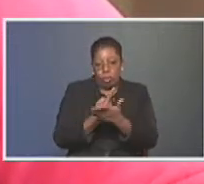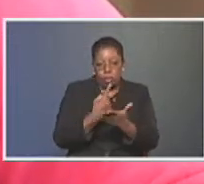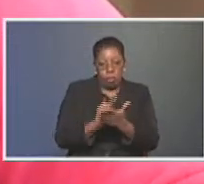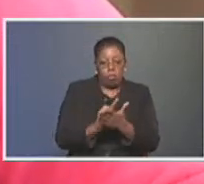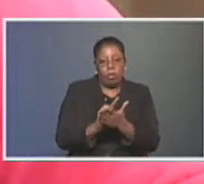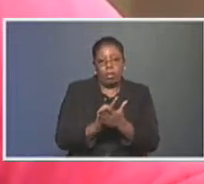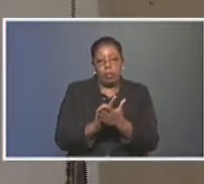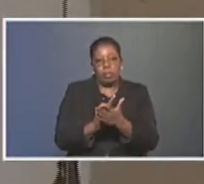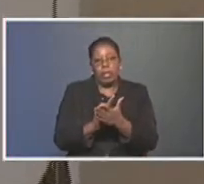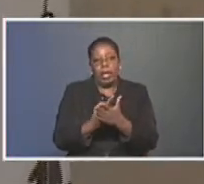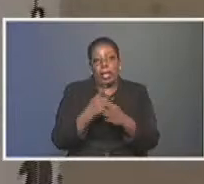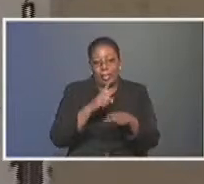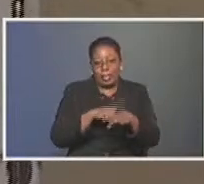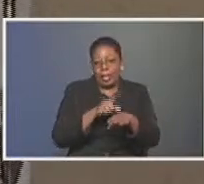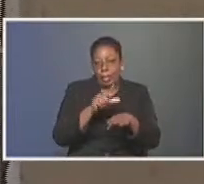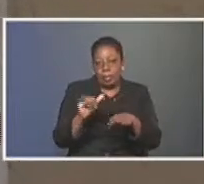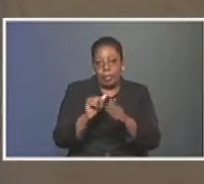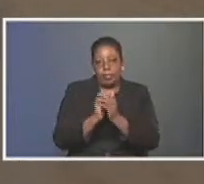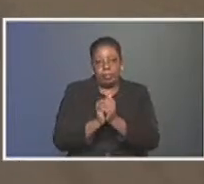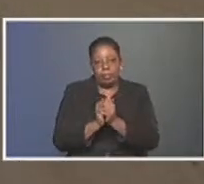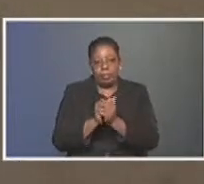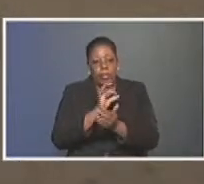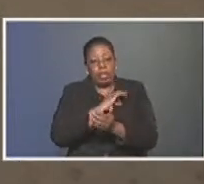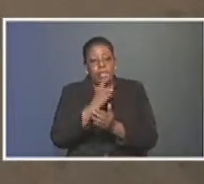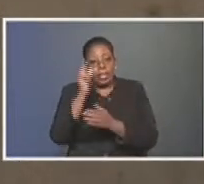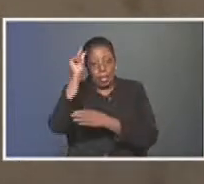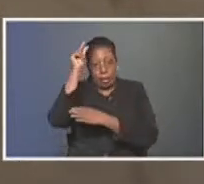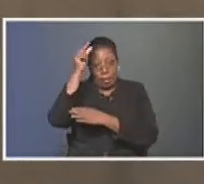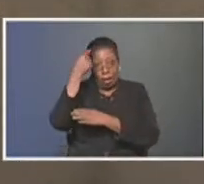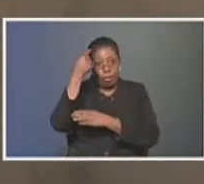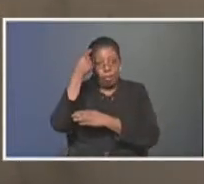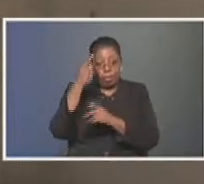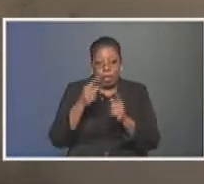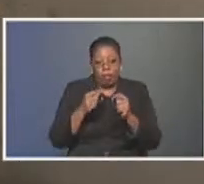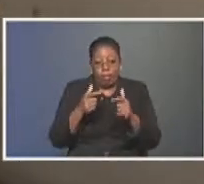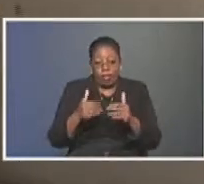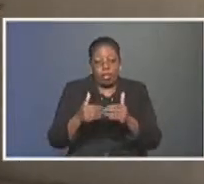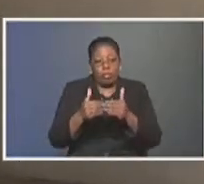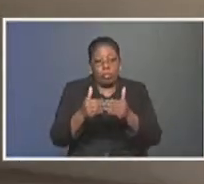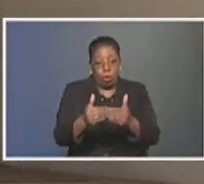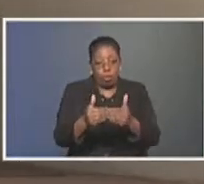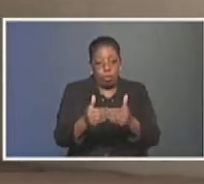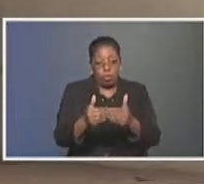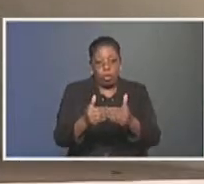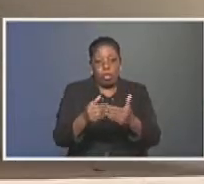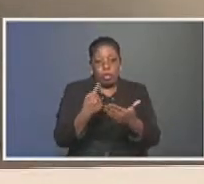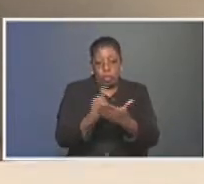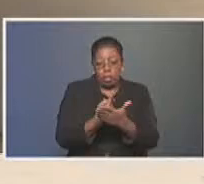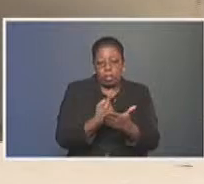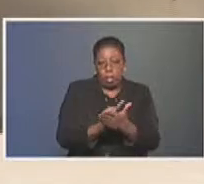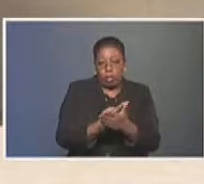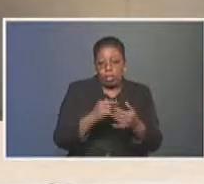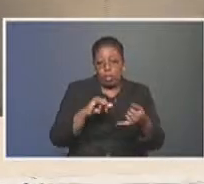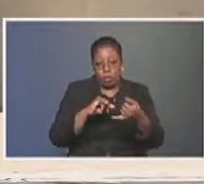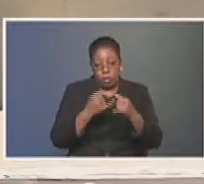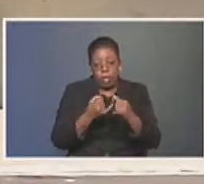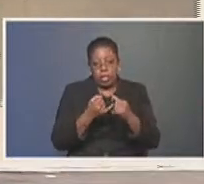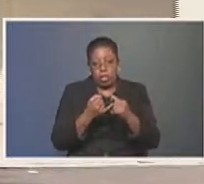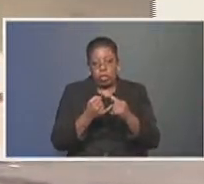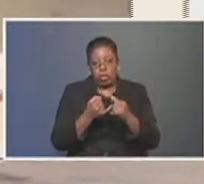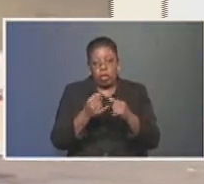timely manner. Farquharson says the government is taking a multifaceted approach to addressing issues in the short, medium, and